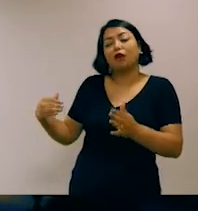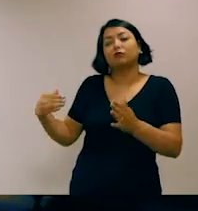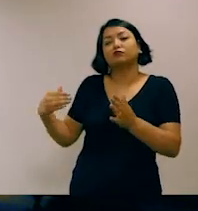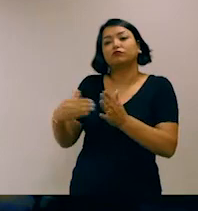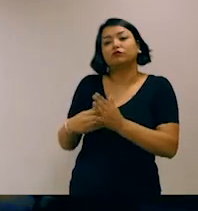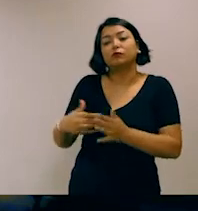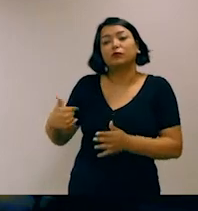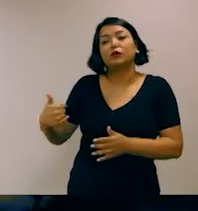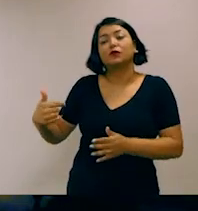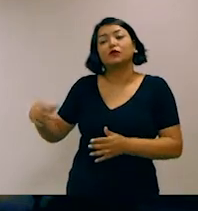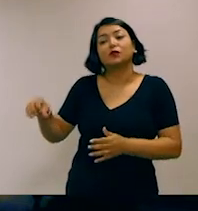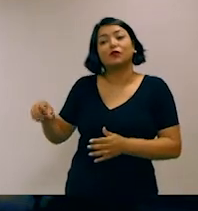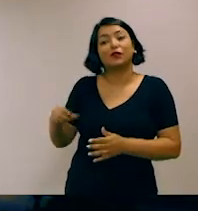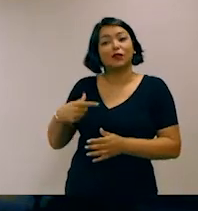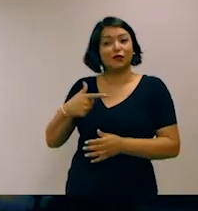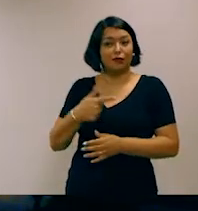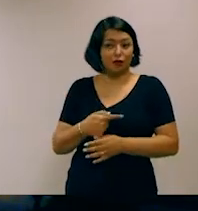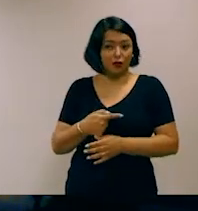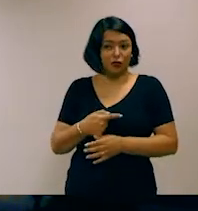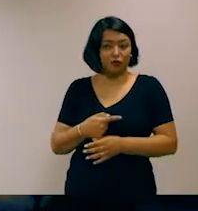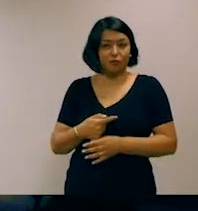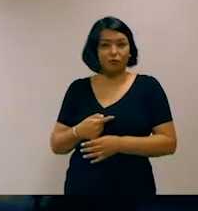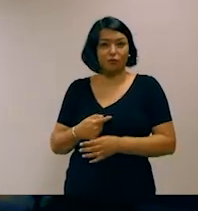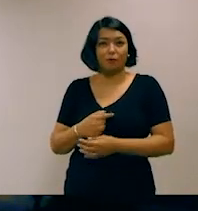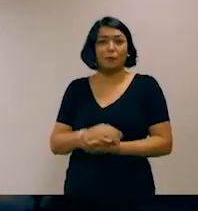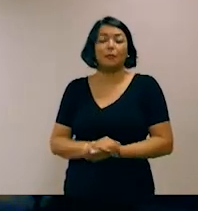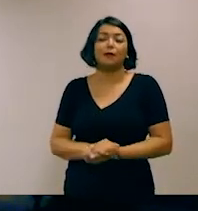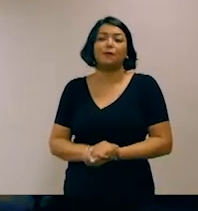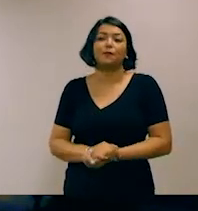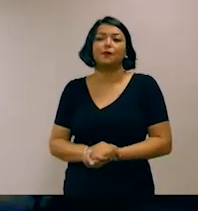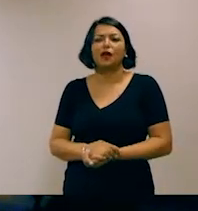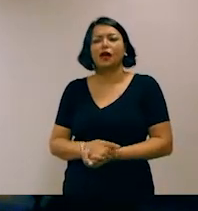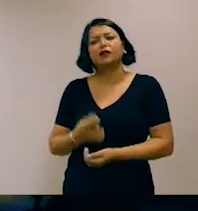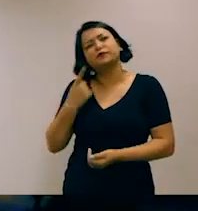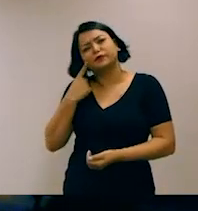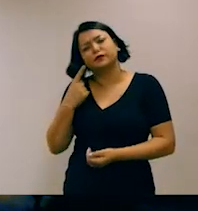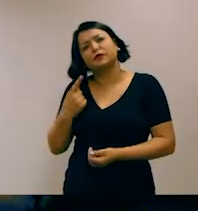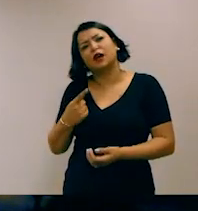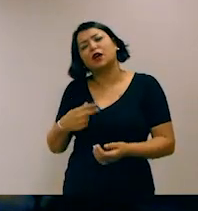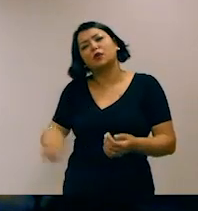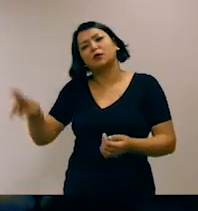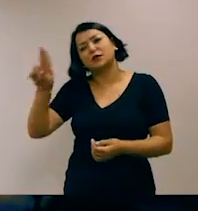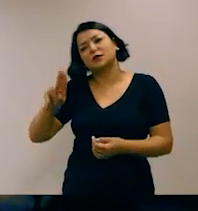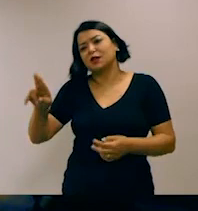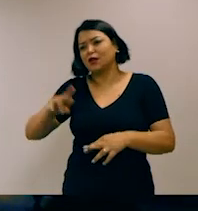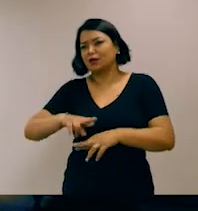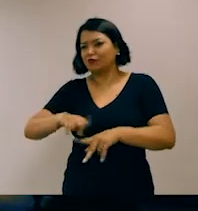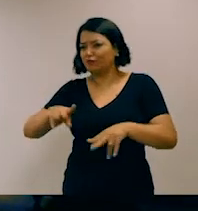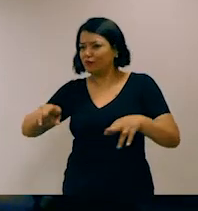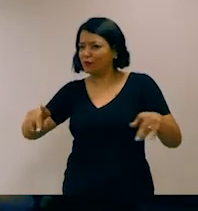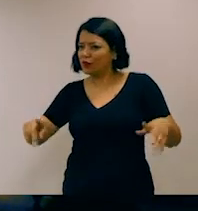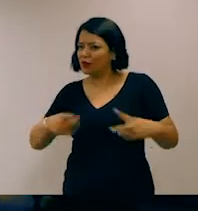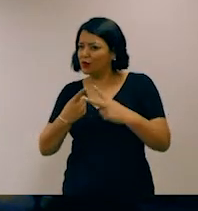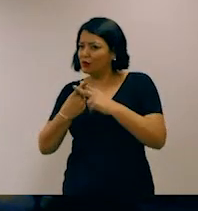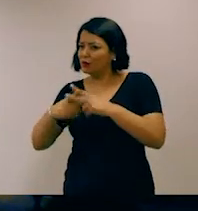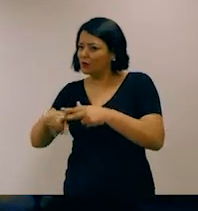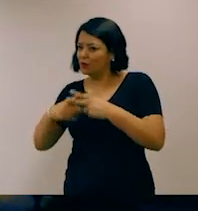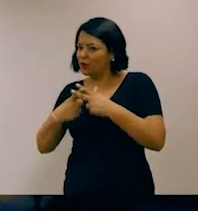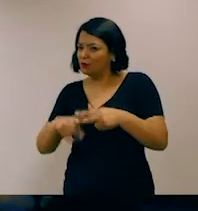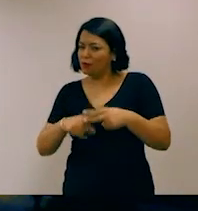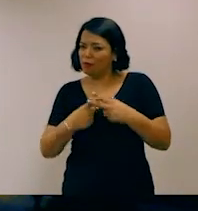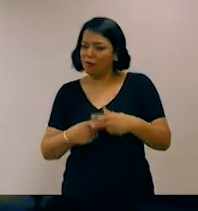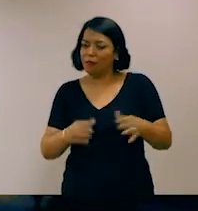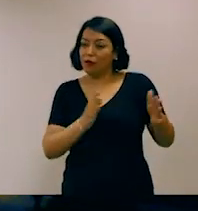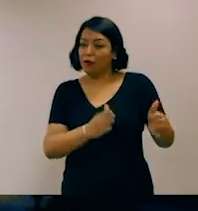2017, the gross values and the number of tickets sold. And to do the web scrapping, I used several